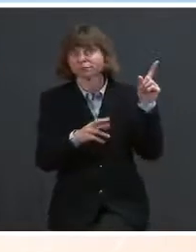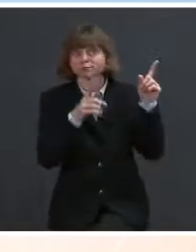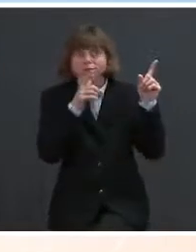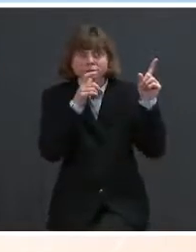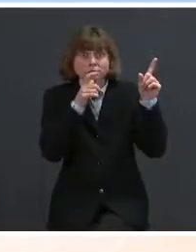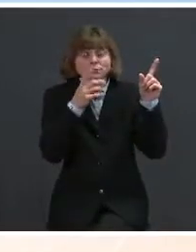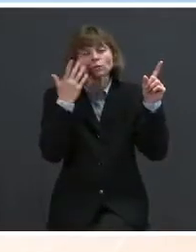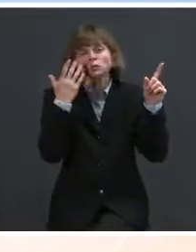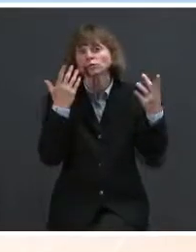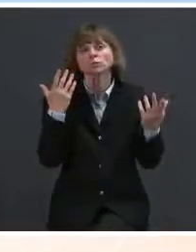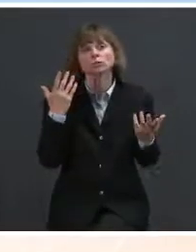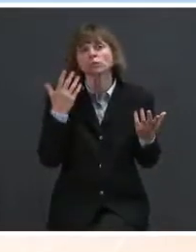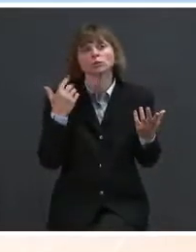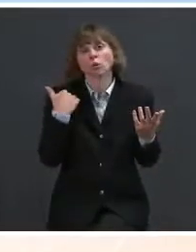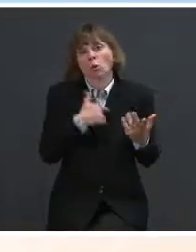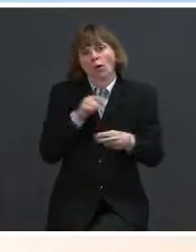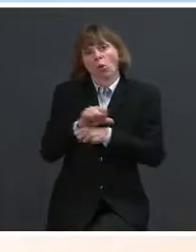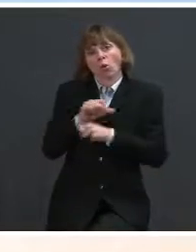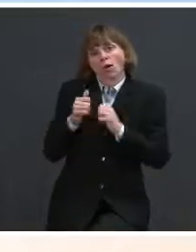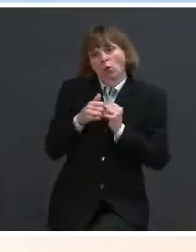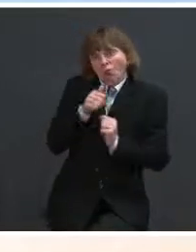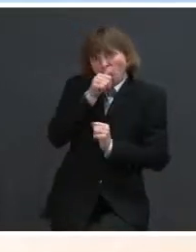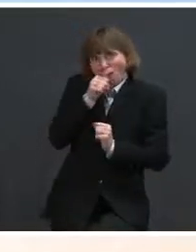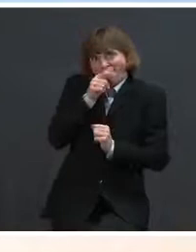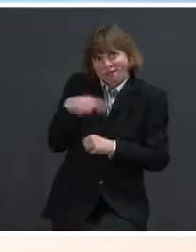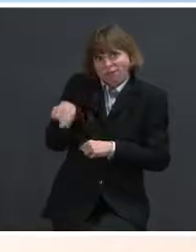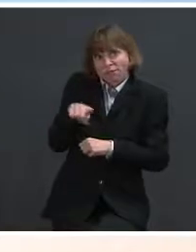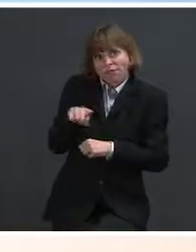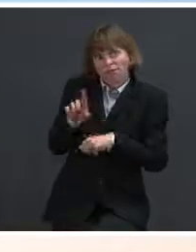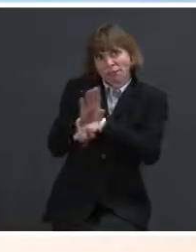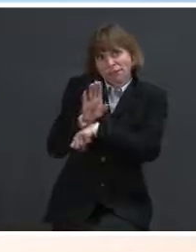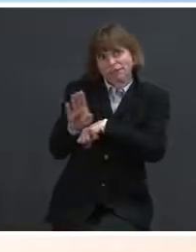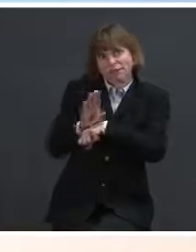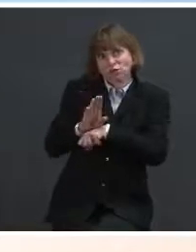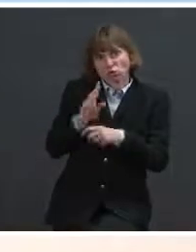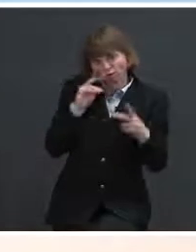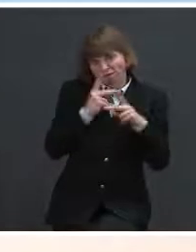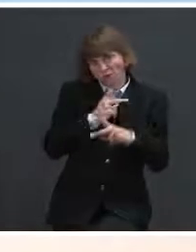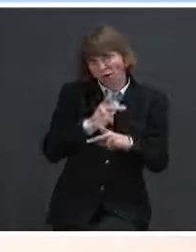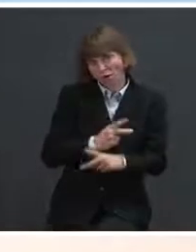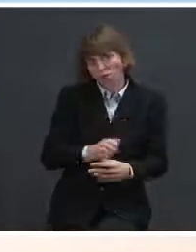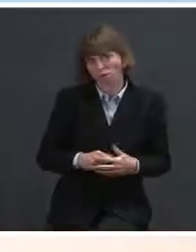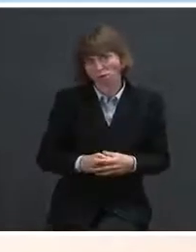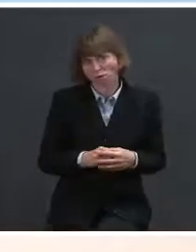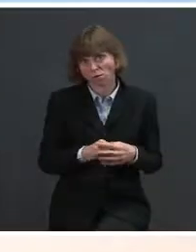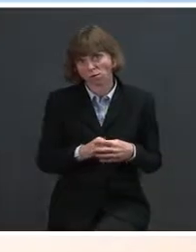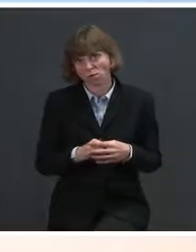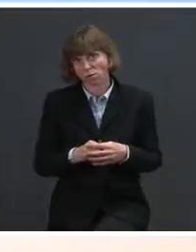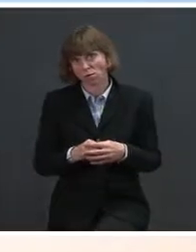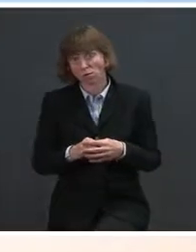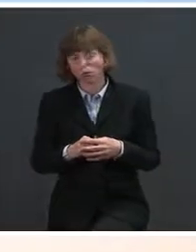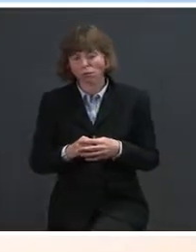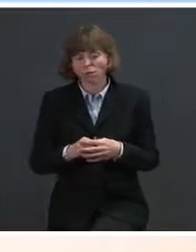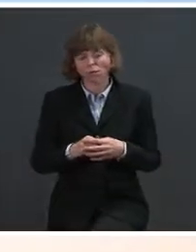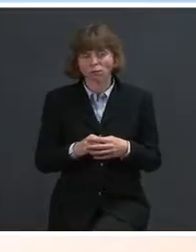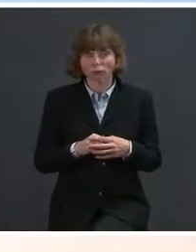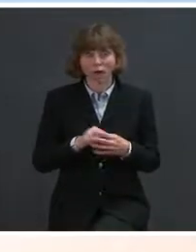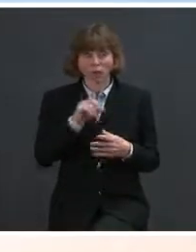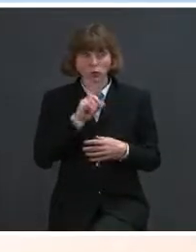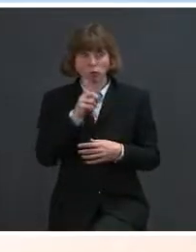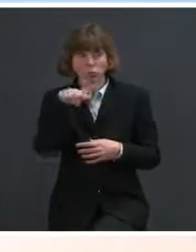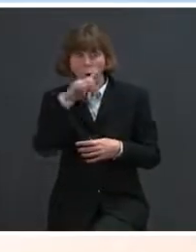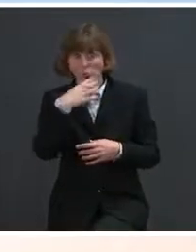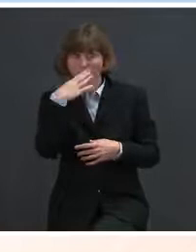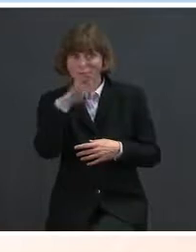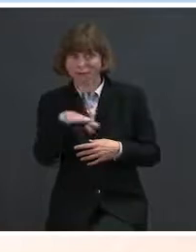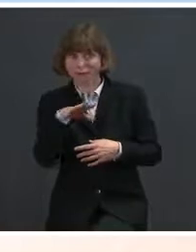we are urgently working with the private sector to determine. It is certainly the case that malign actors are still in